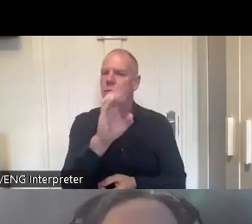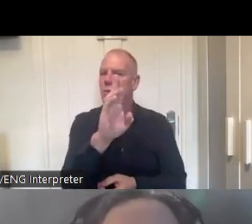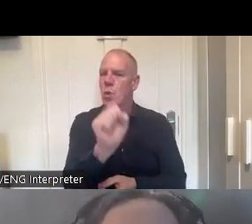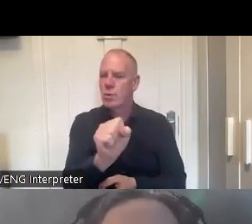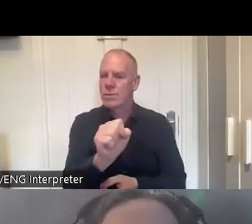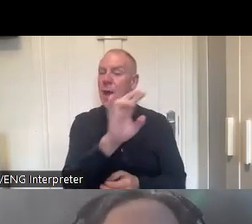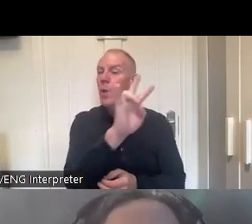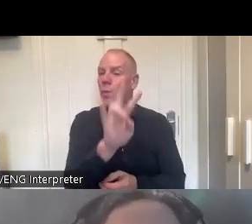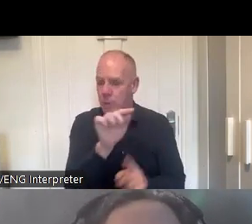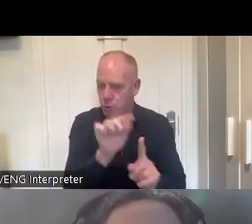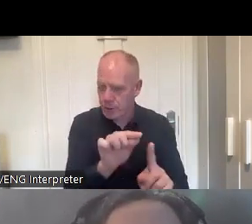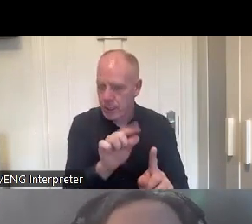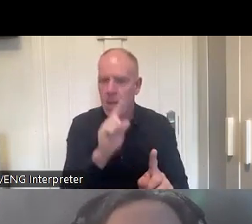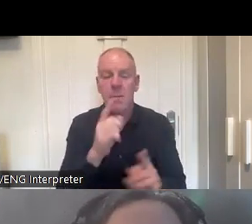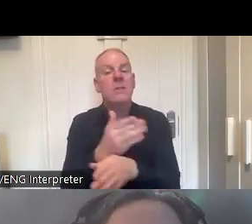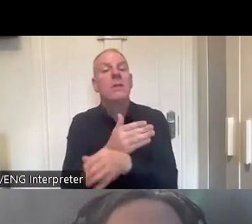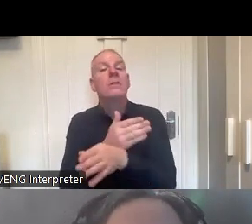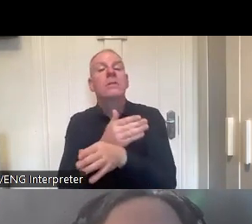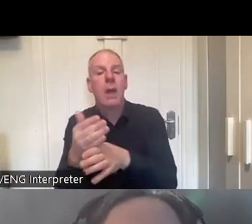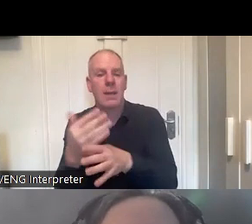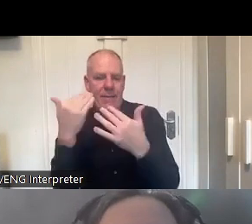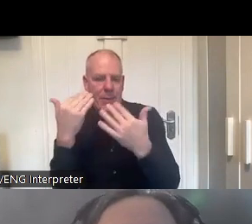it's a starting point.